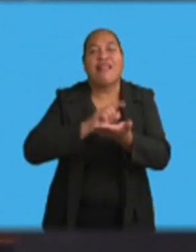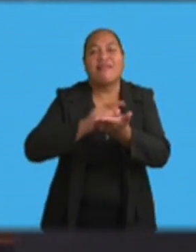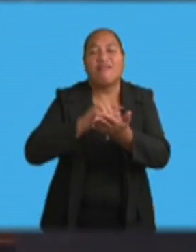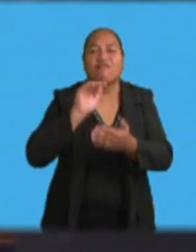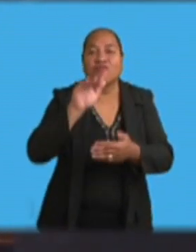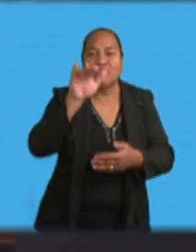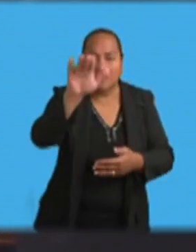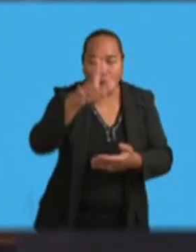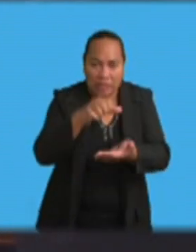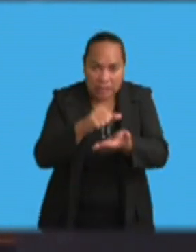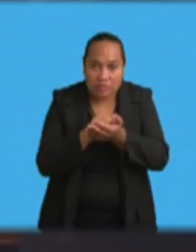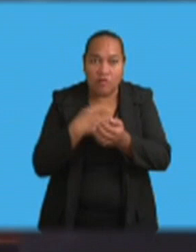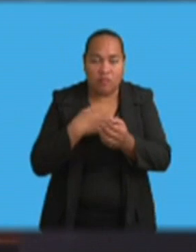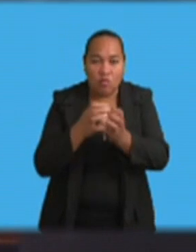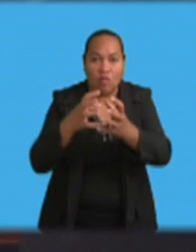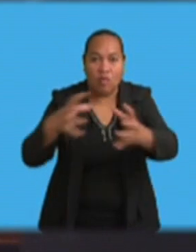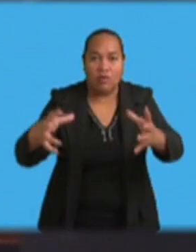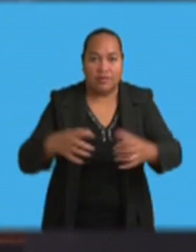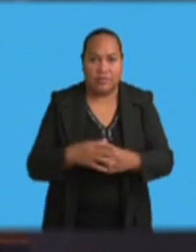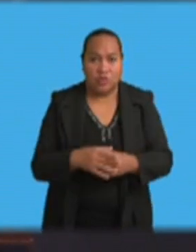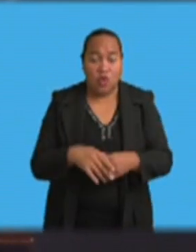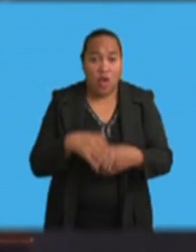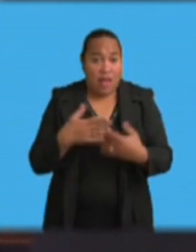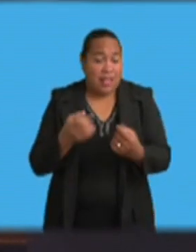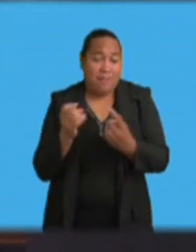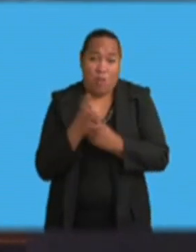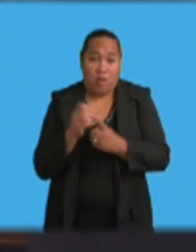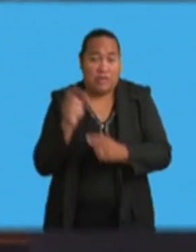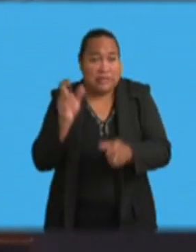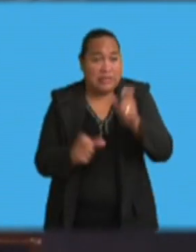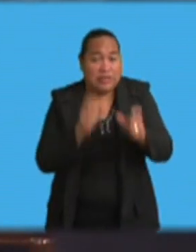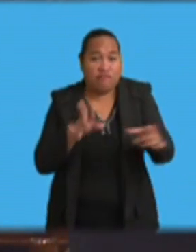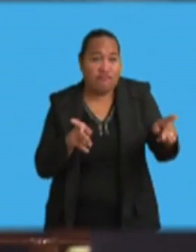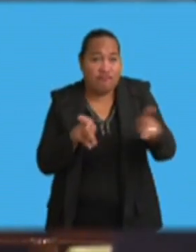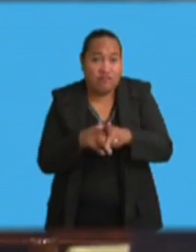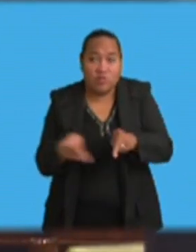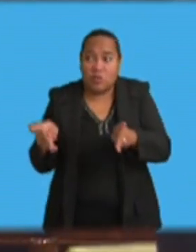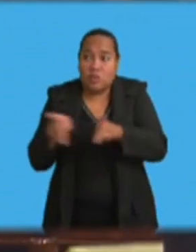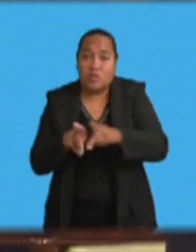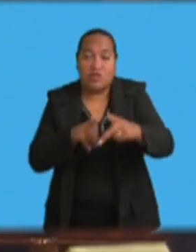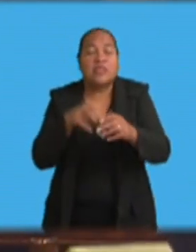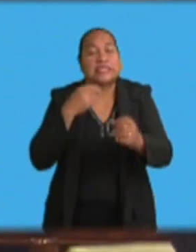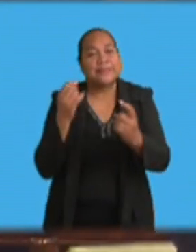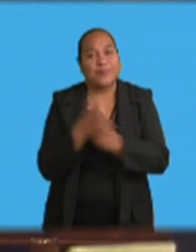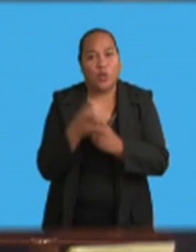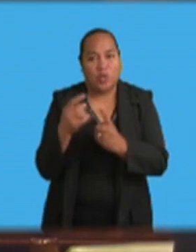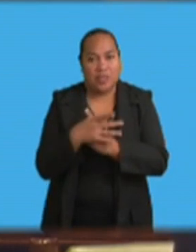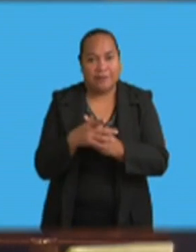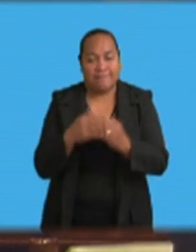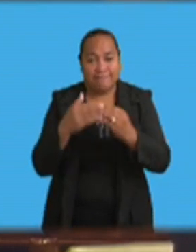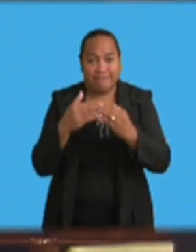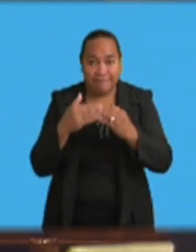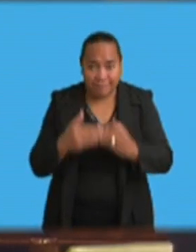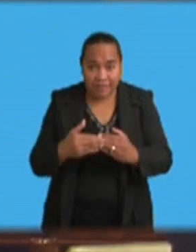fish wardens and strengthening of the important stakeholders is important. On the other hand, while